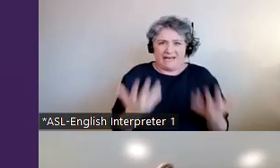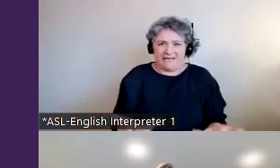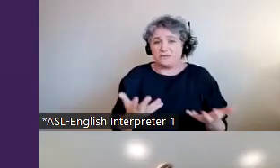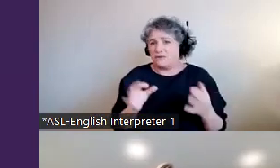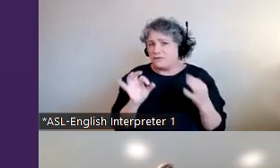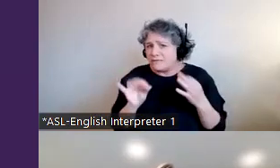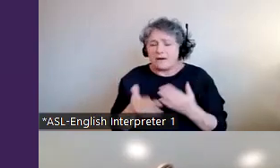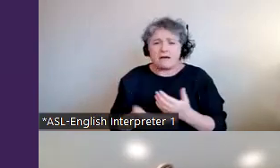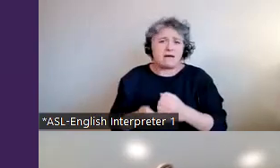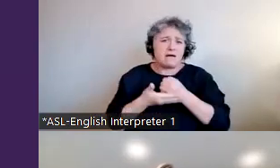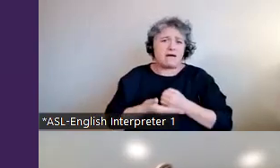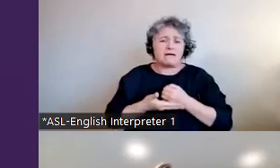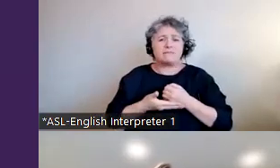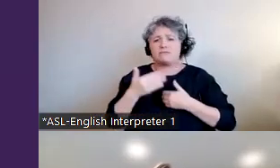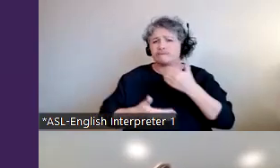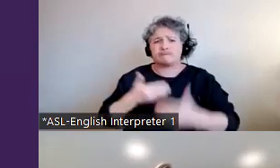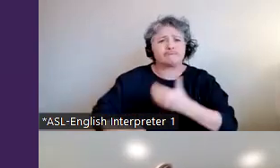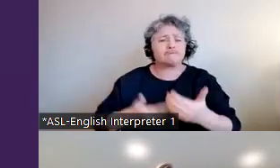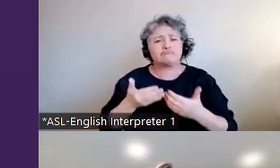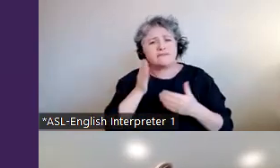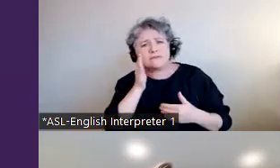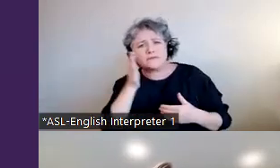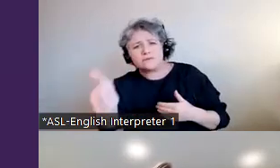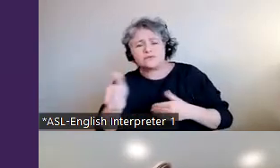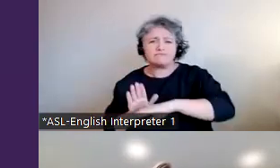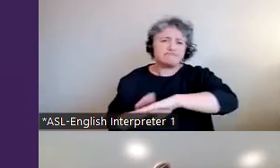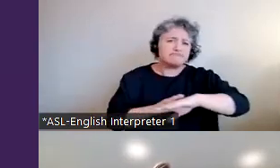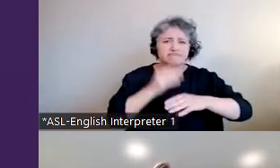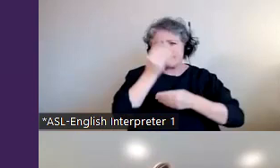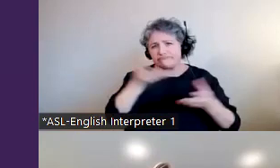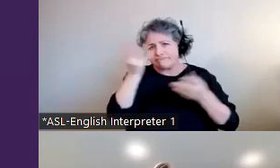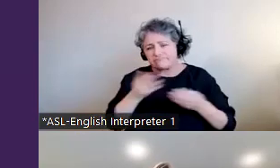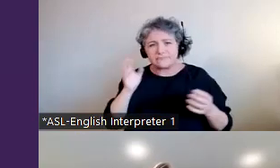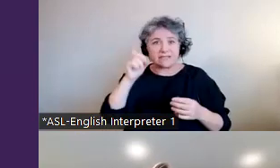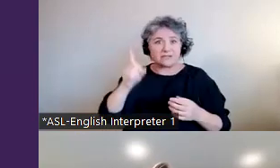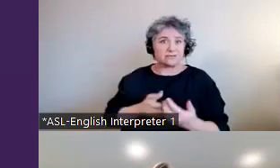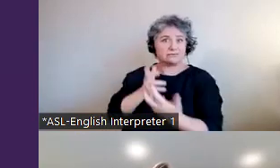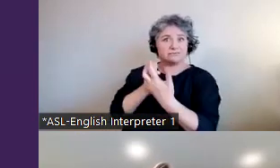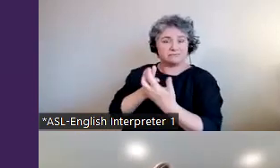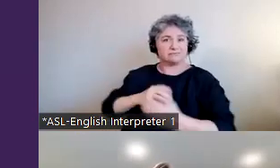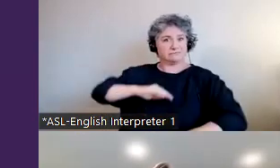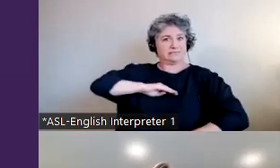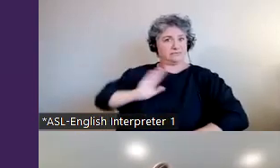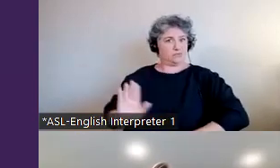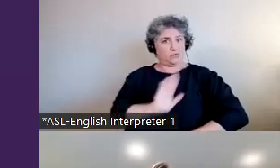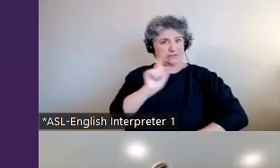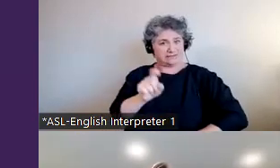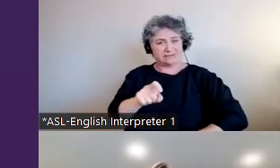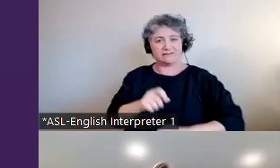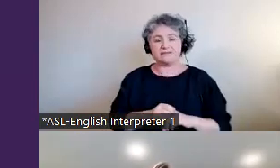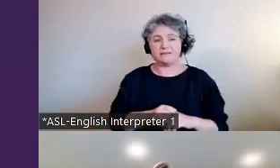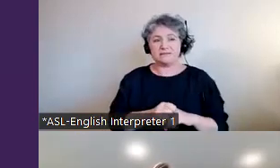us guide our future direction and providing education to meet your needs. And as I said, this is recorded and will be posted on